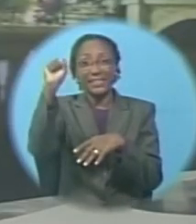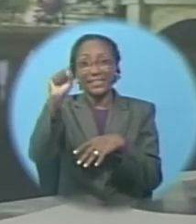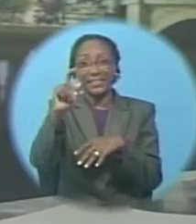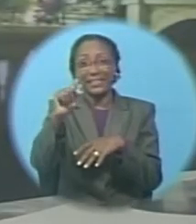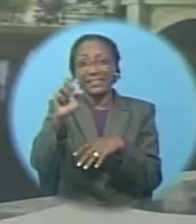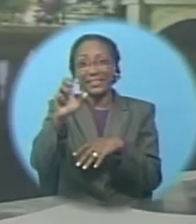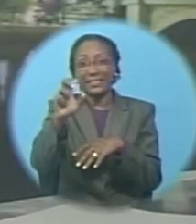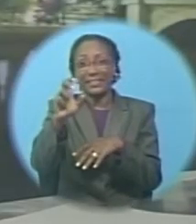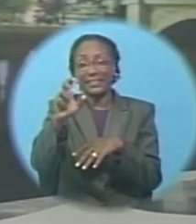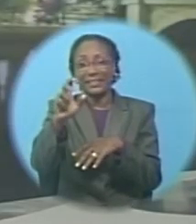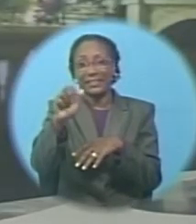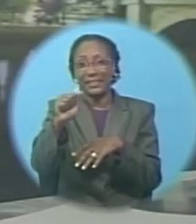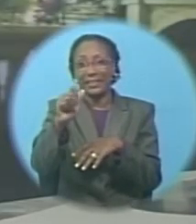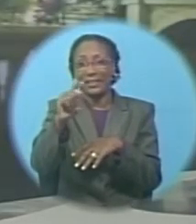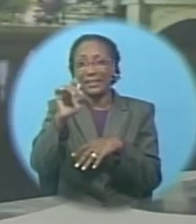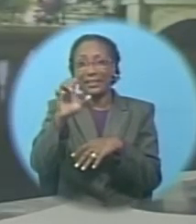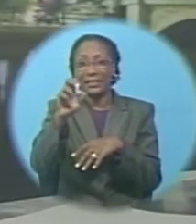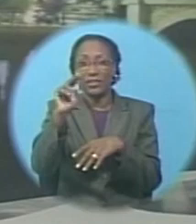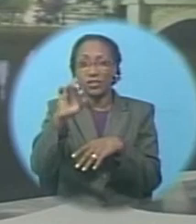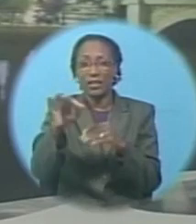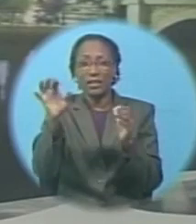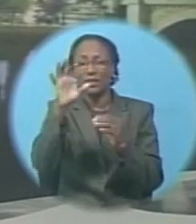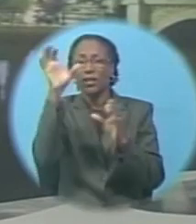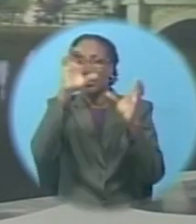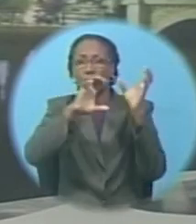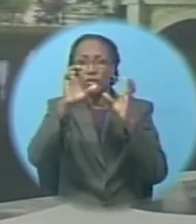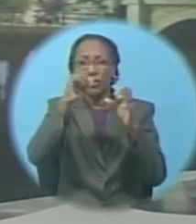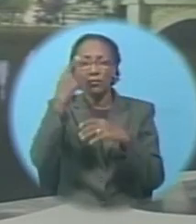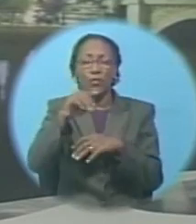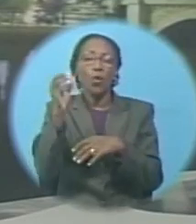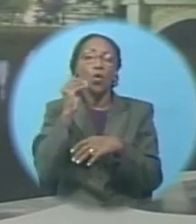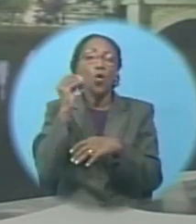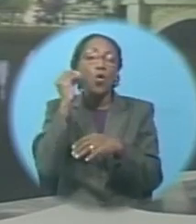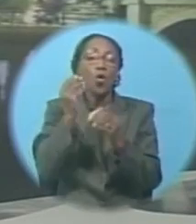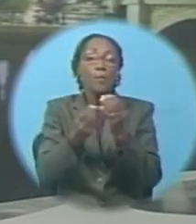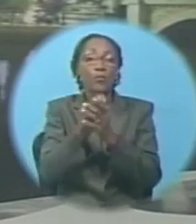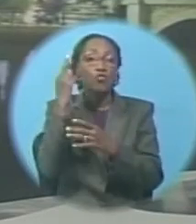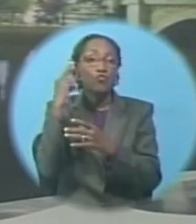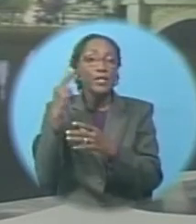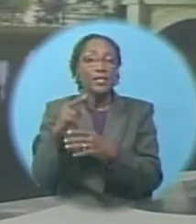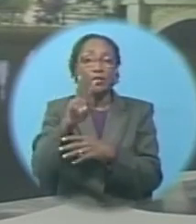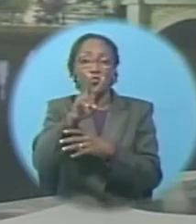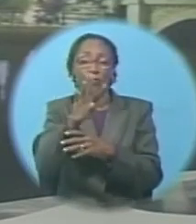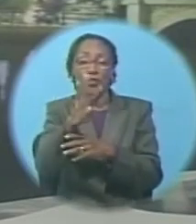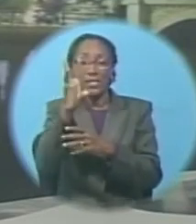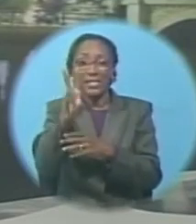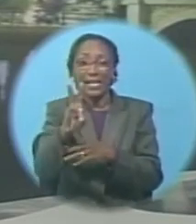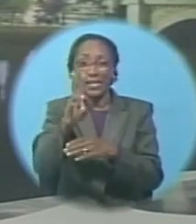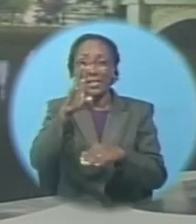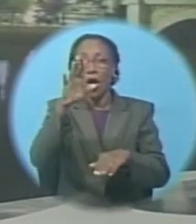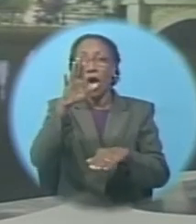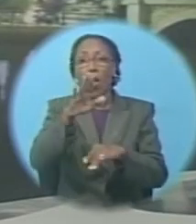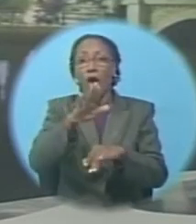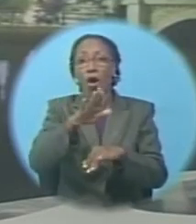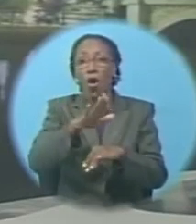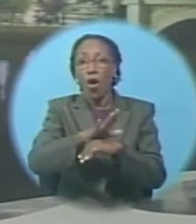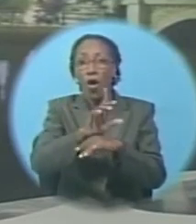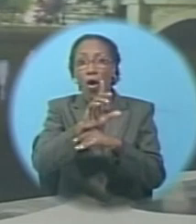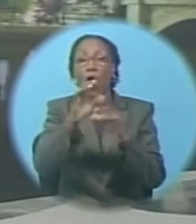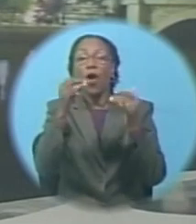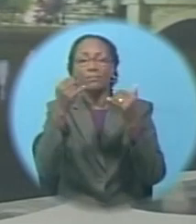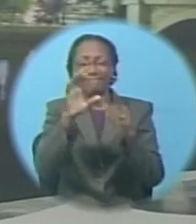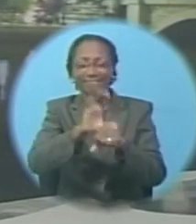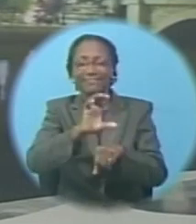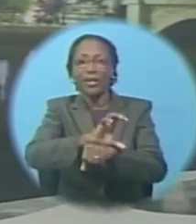as searching for Homegrown Radio 246 online, and there's even an app for your mobile devices. Mr. Eastman says putting the